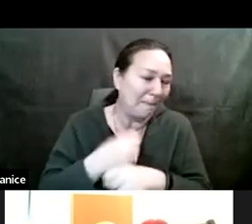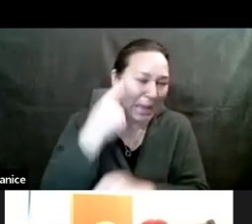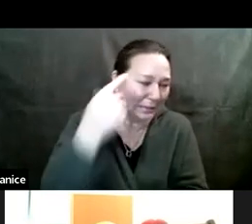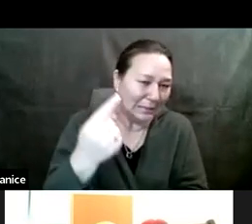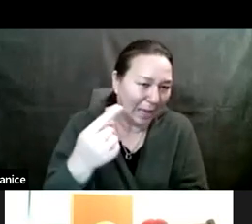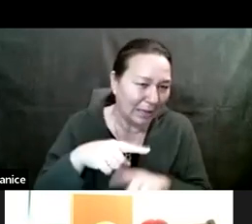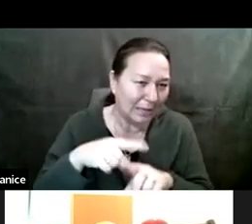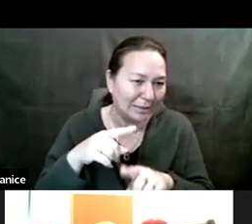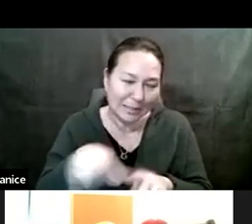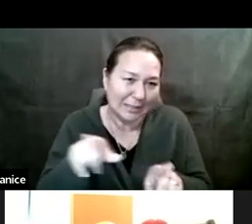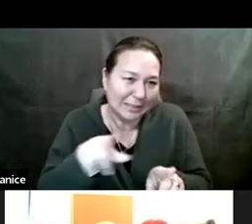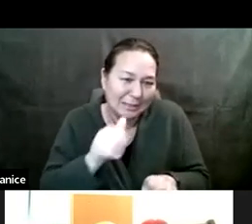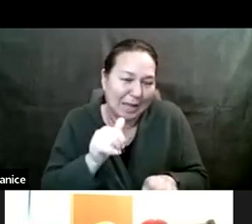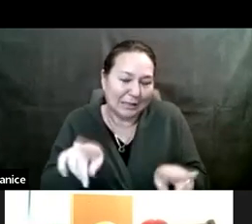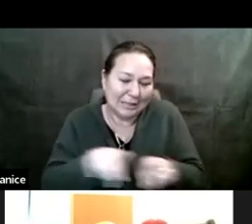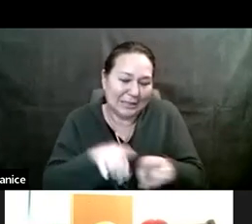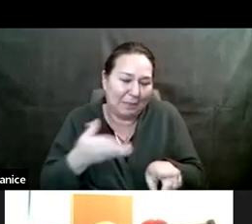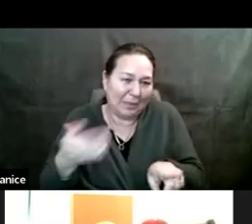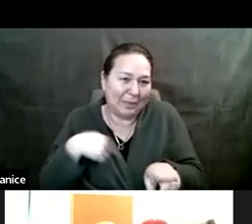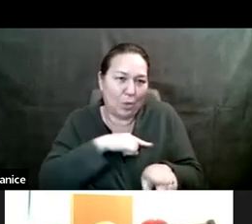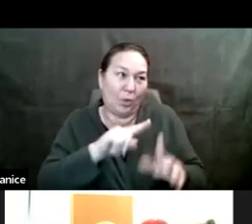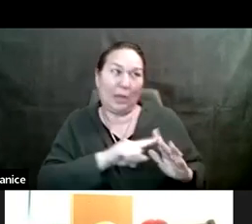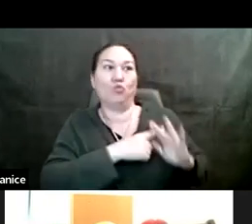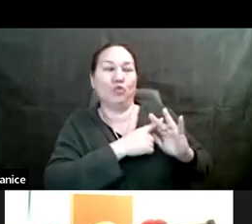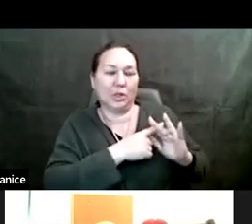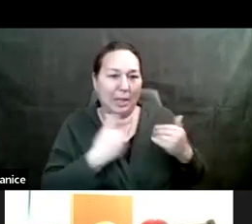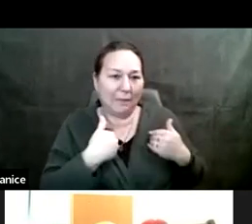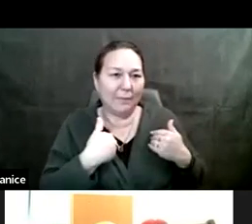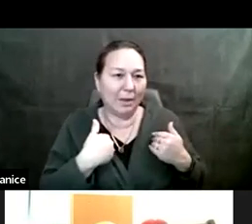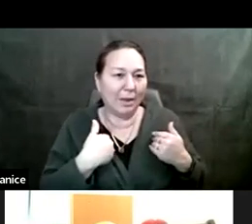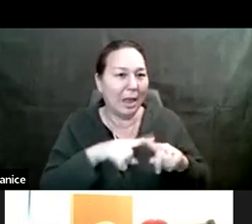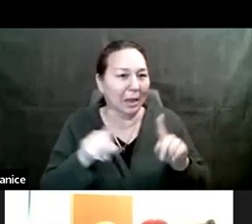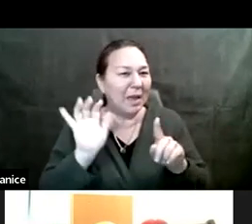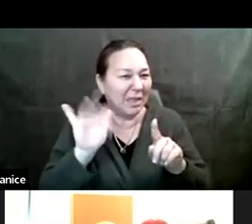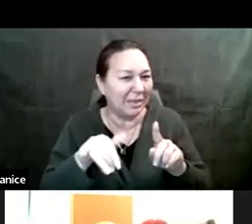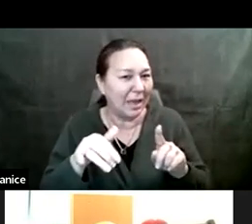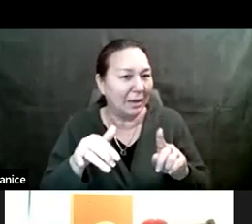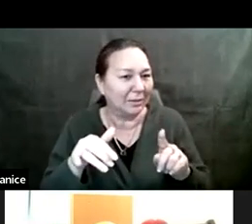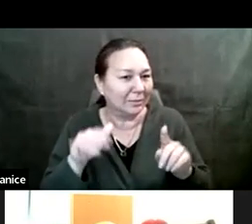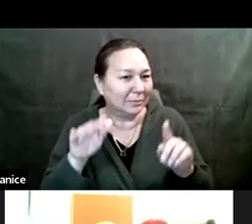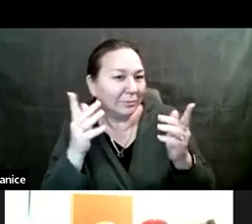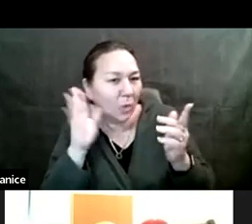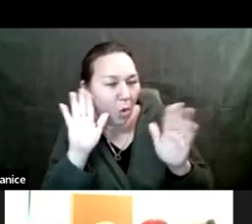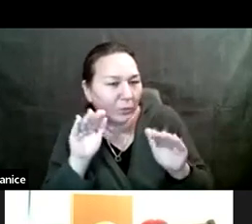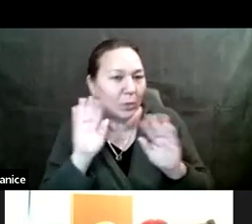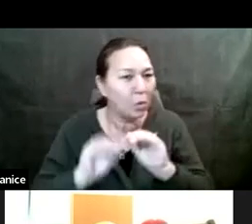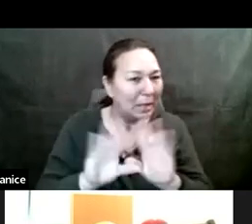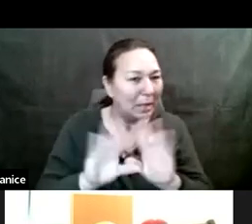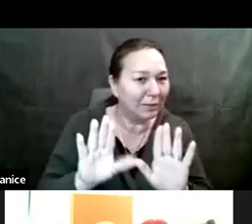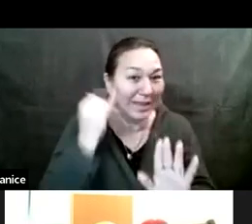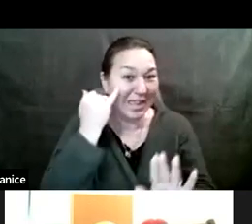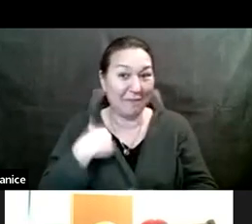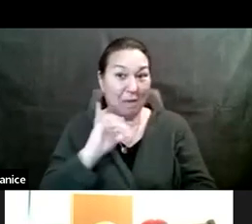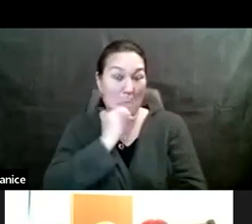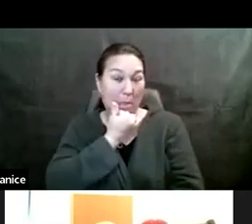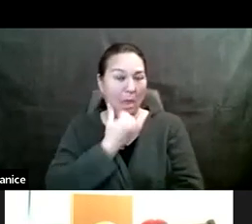that we had originally but we did go out to clarify what that was and if I am speaking out of turn or